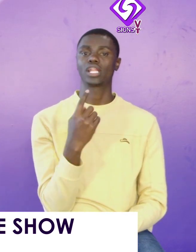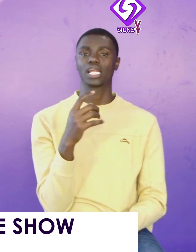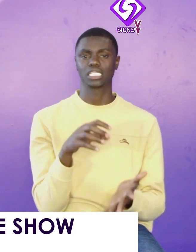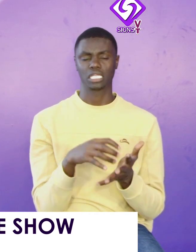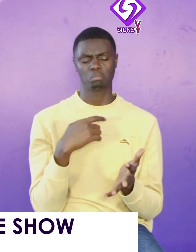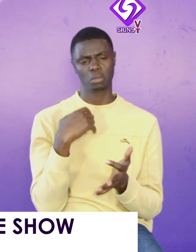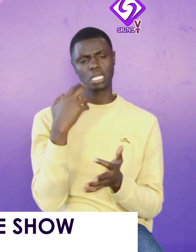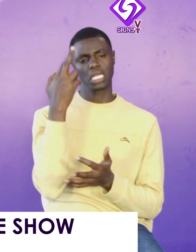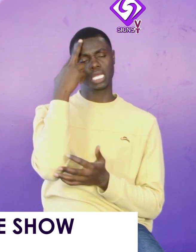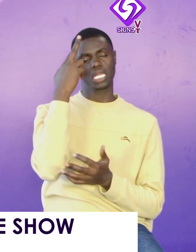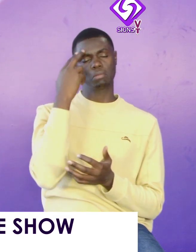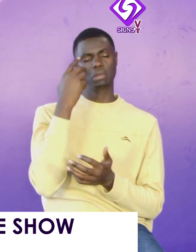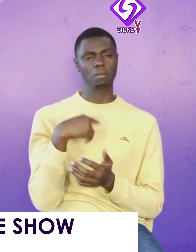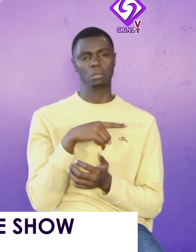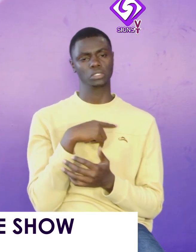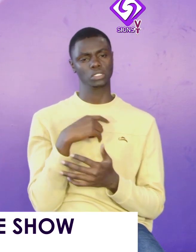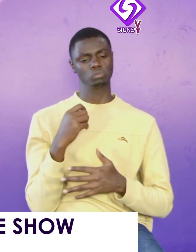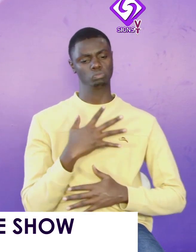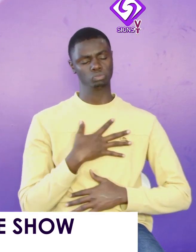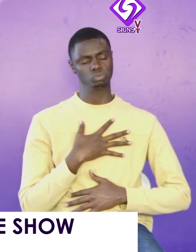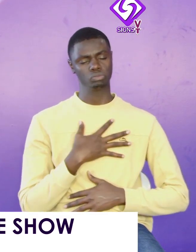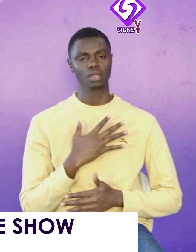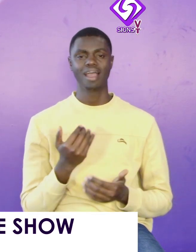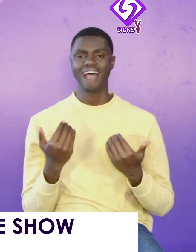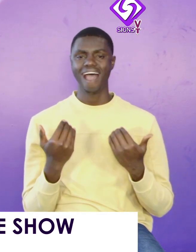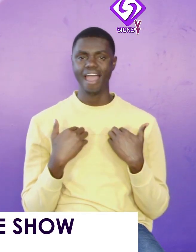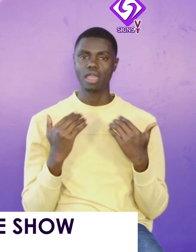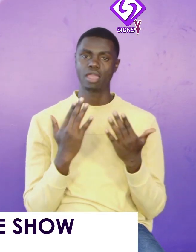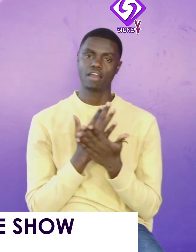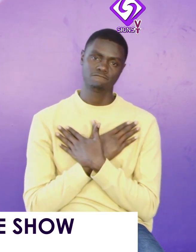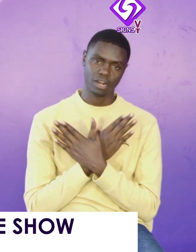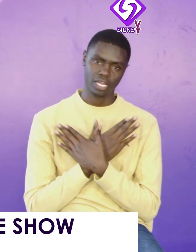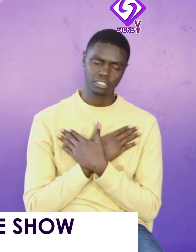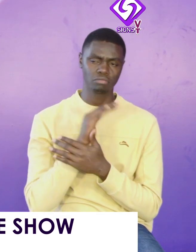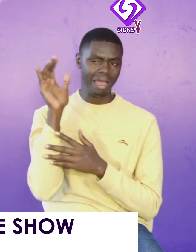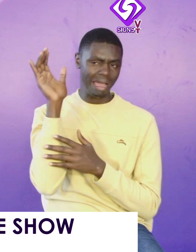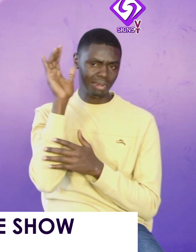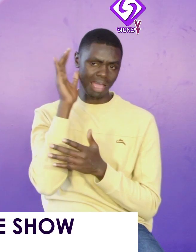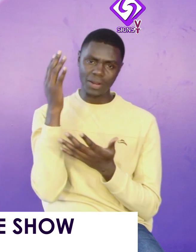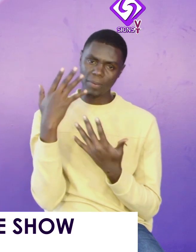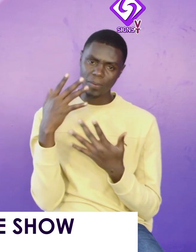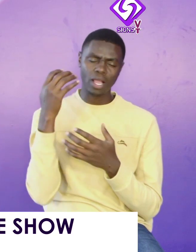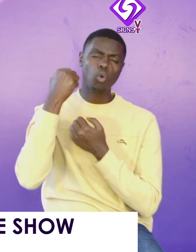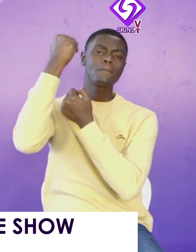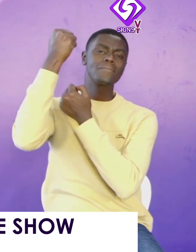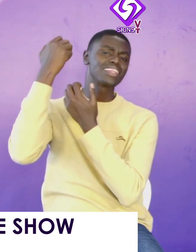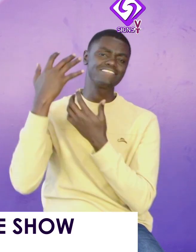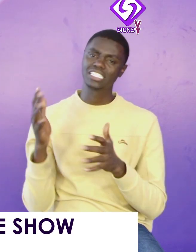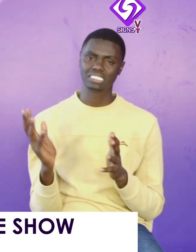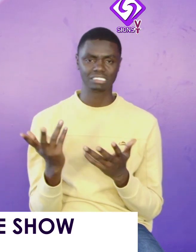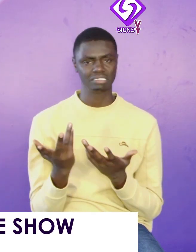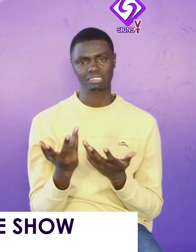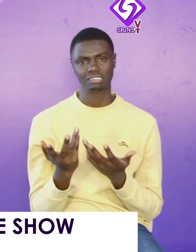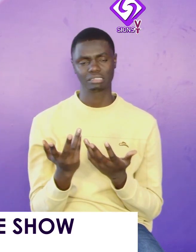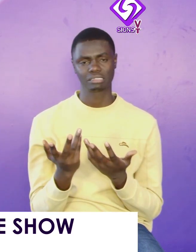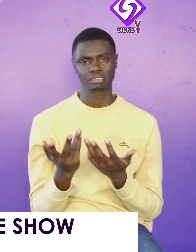remember, I shudder. I have friends that I've heard of who committed suicide.